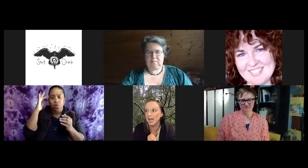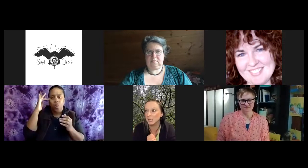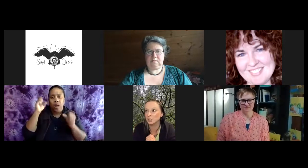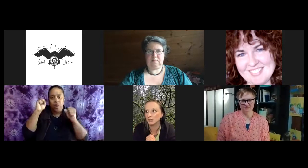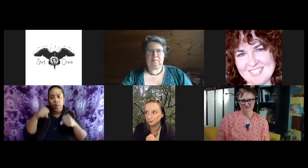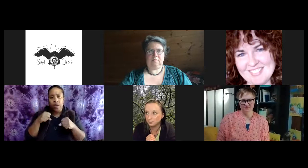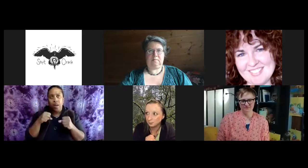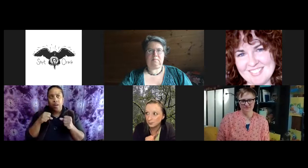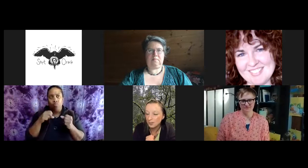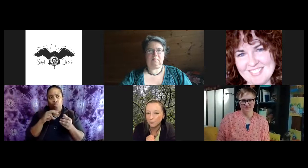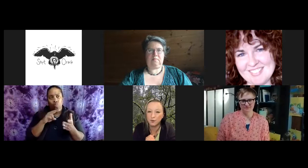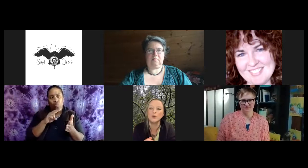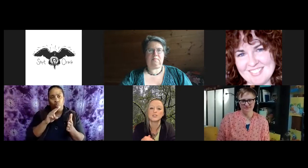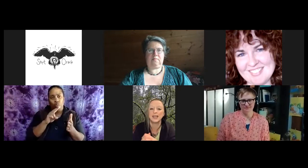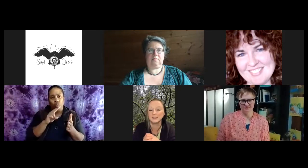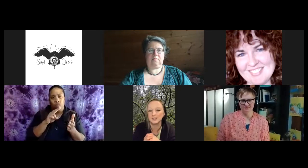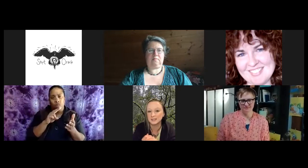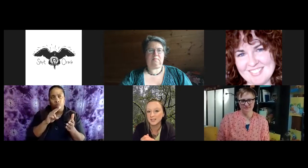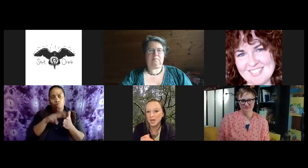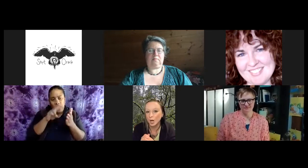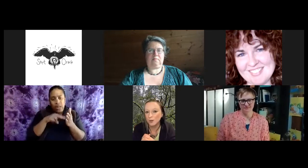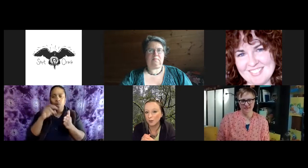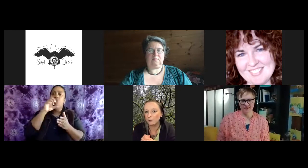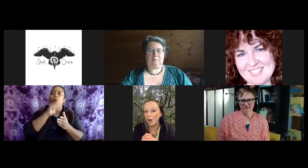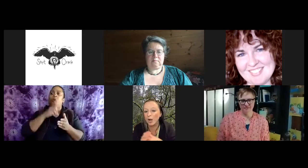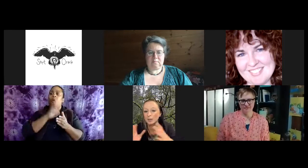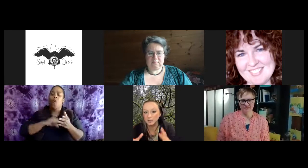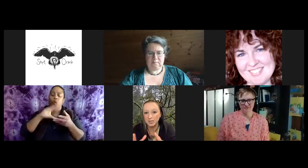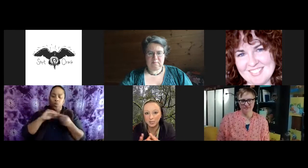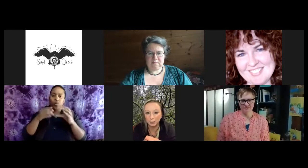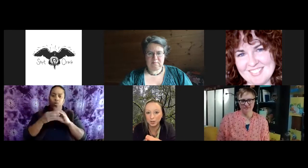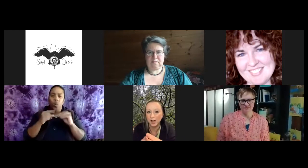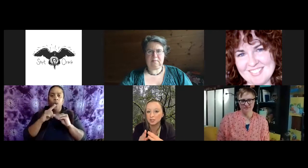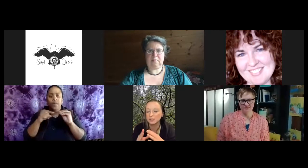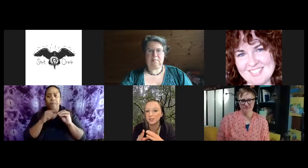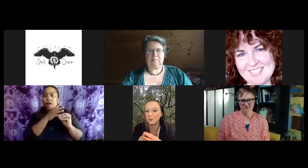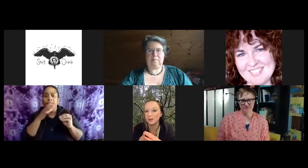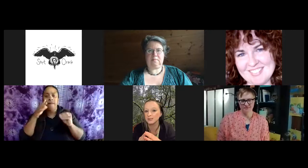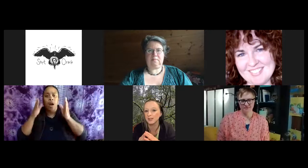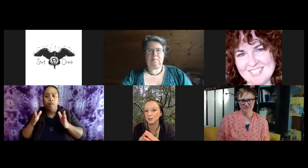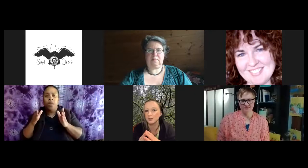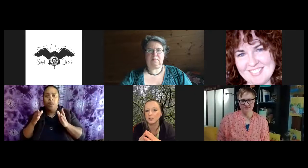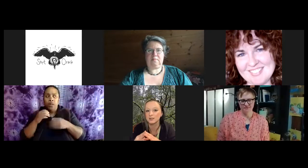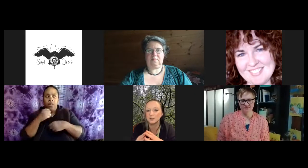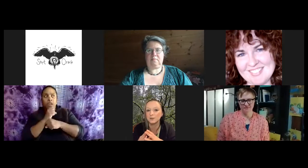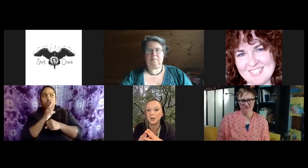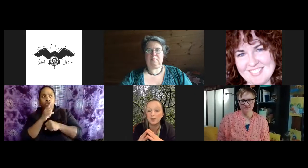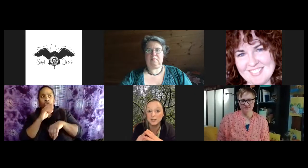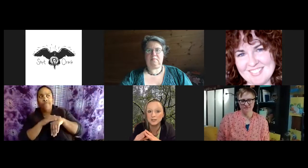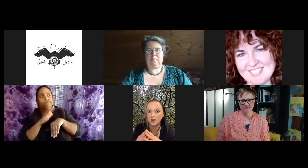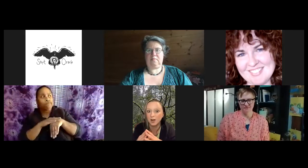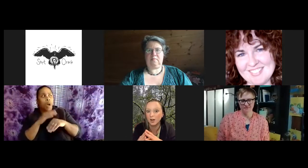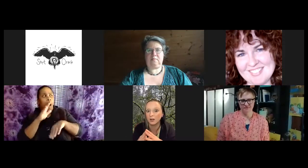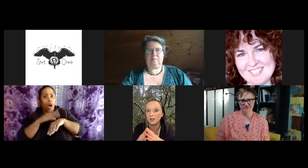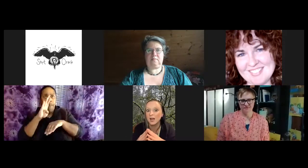many ancient folk tales about farmers taking precautions on Beltane, because the